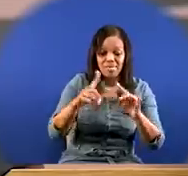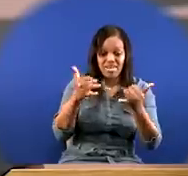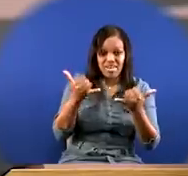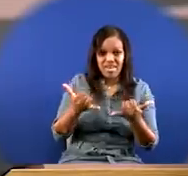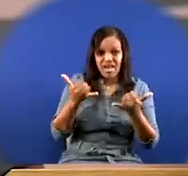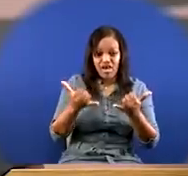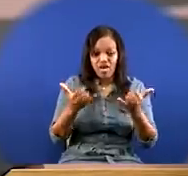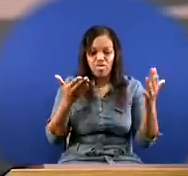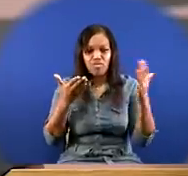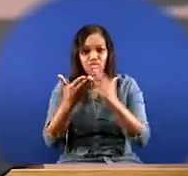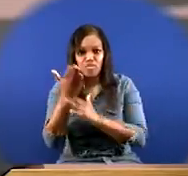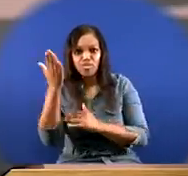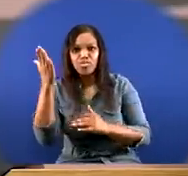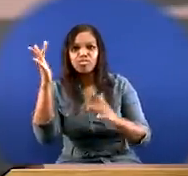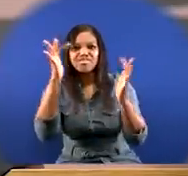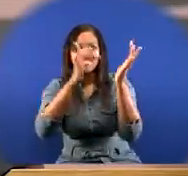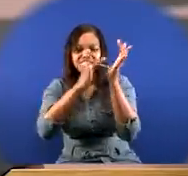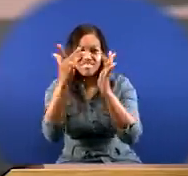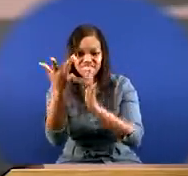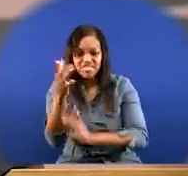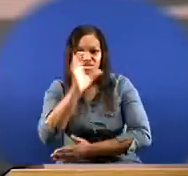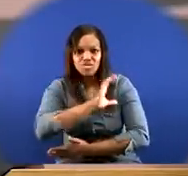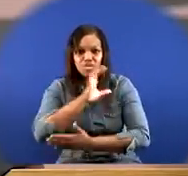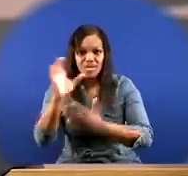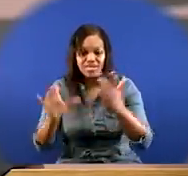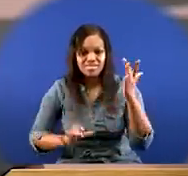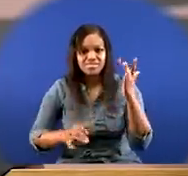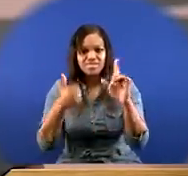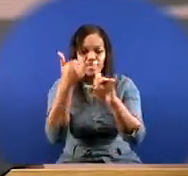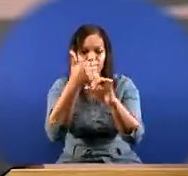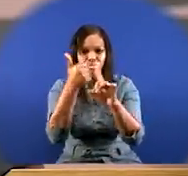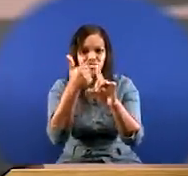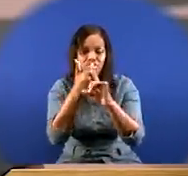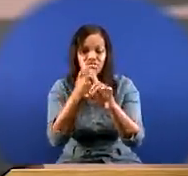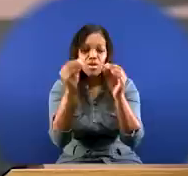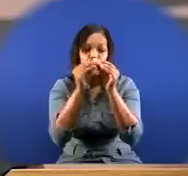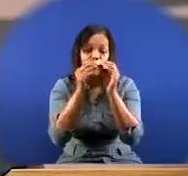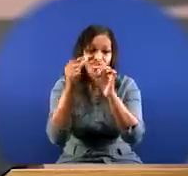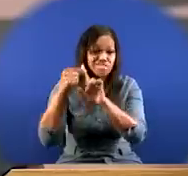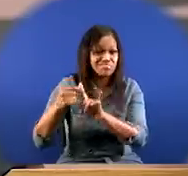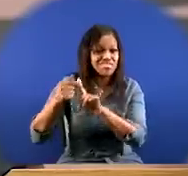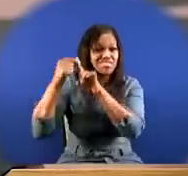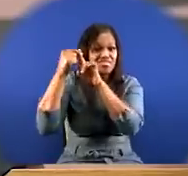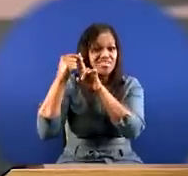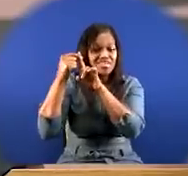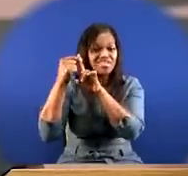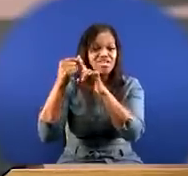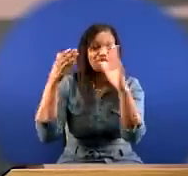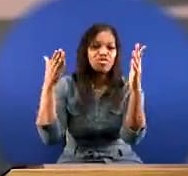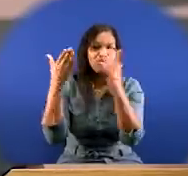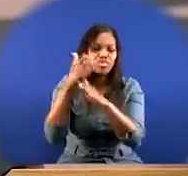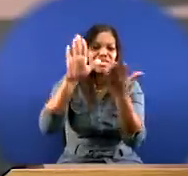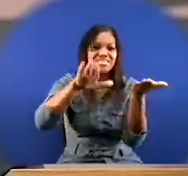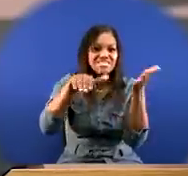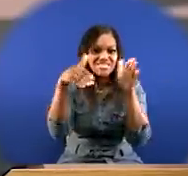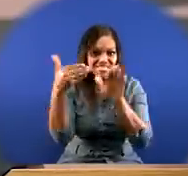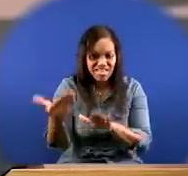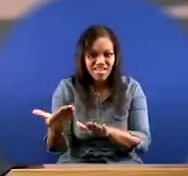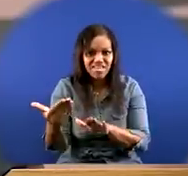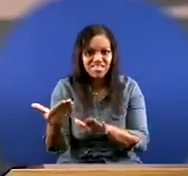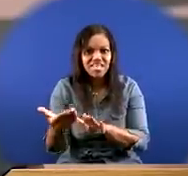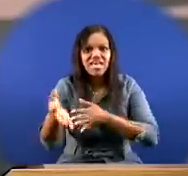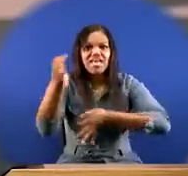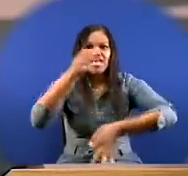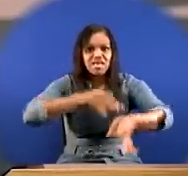but through Jesus Christ himself, and more specifically, through his death as a